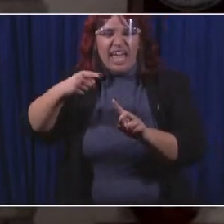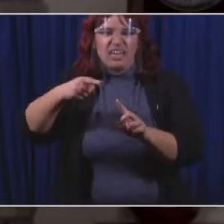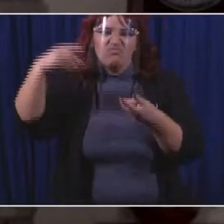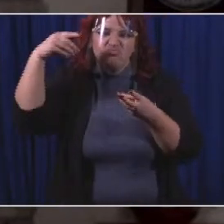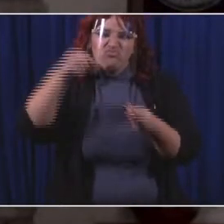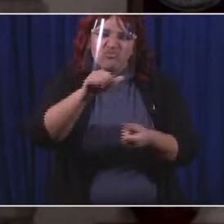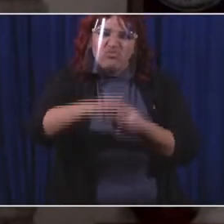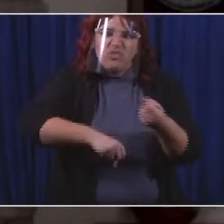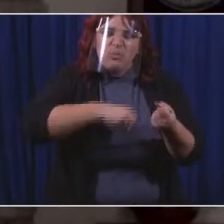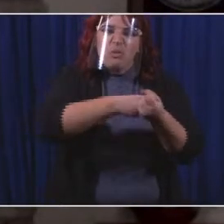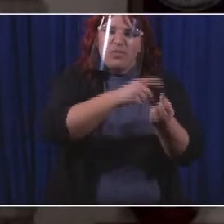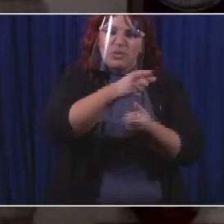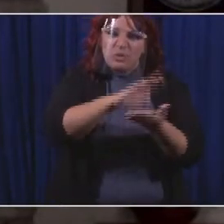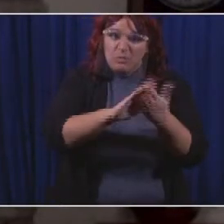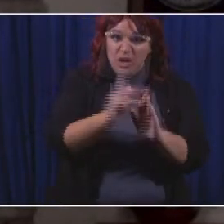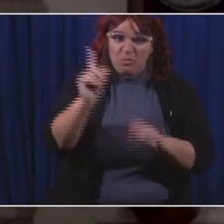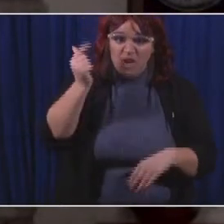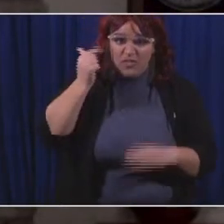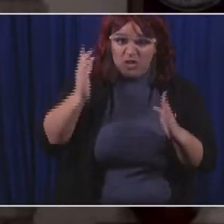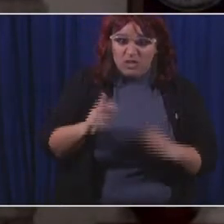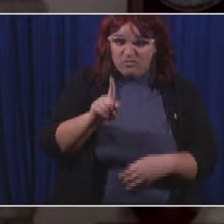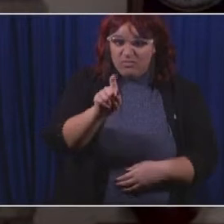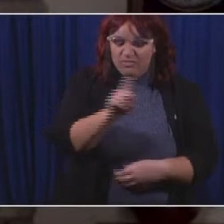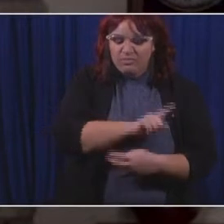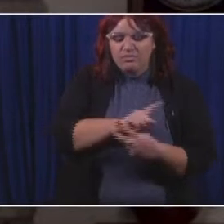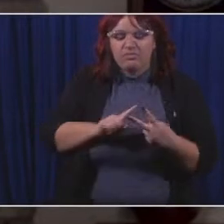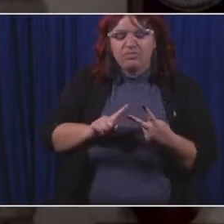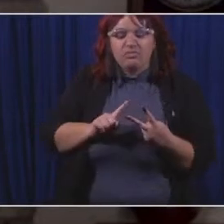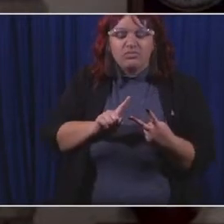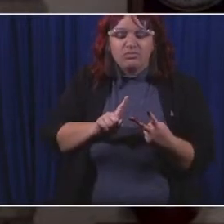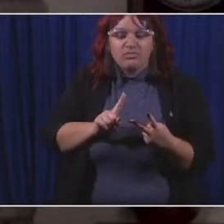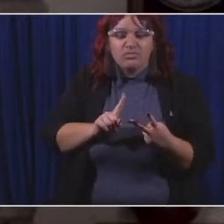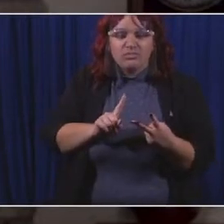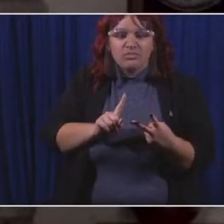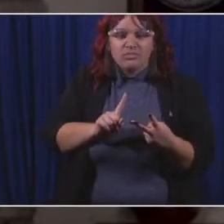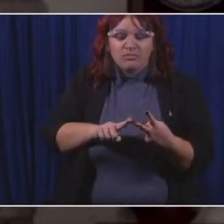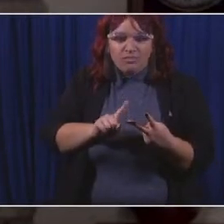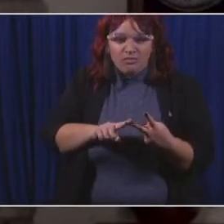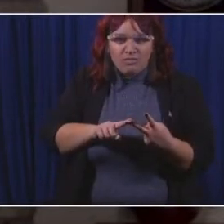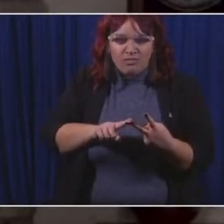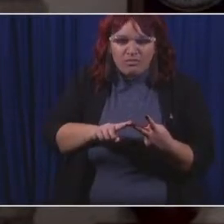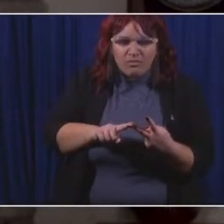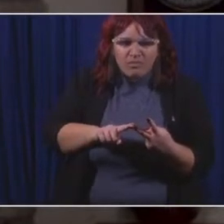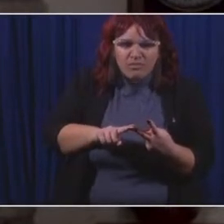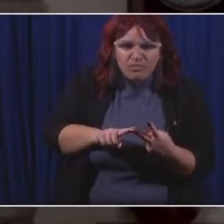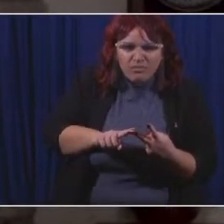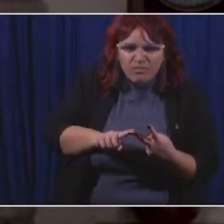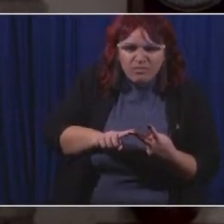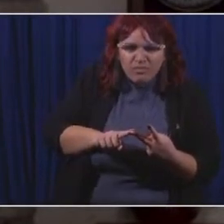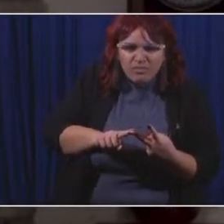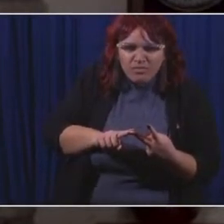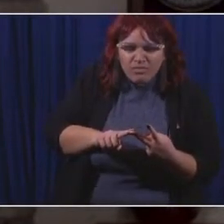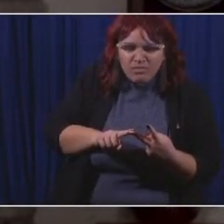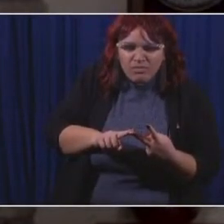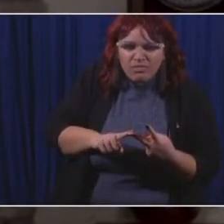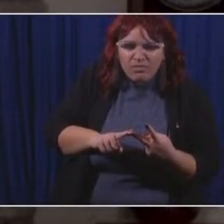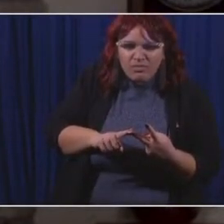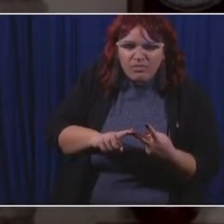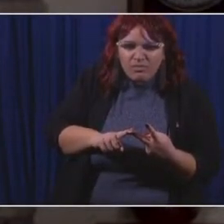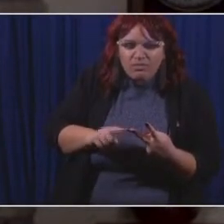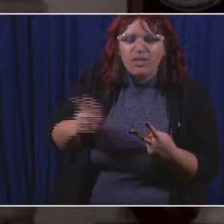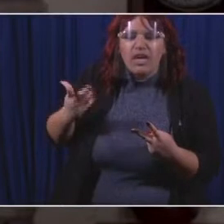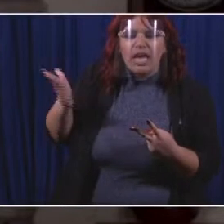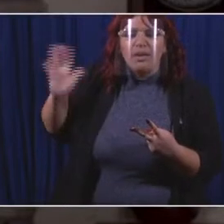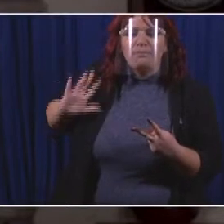fund? And then second, obviously many people have diversified holdings in pharma, so that would be understandable. But you did fall under scrutiny as a U.S. Senator